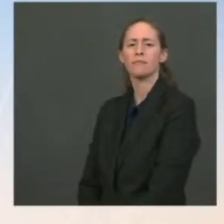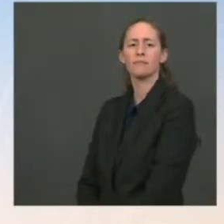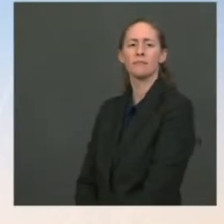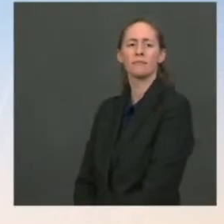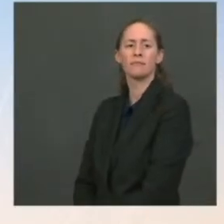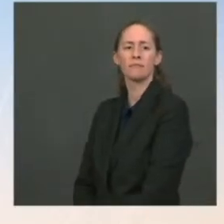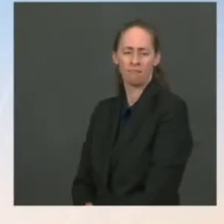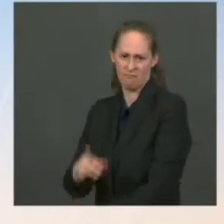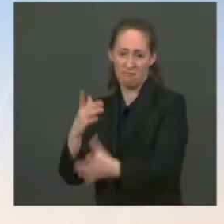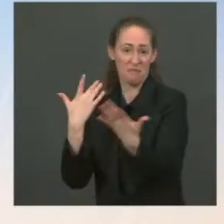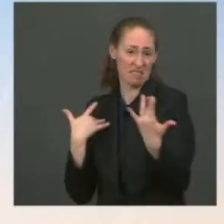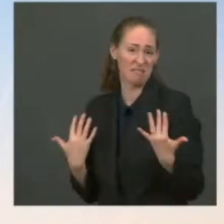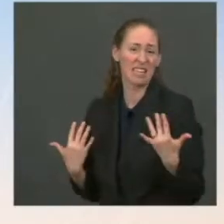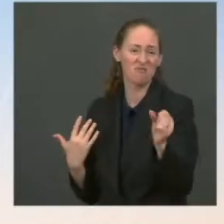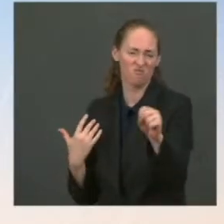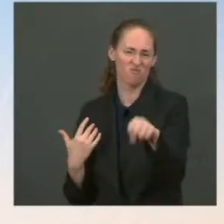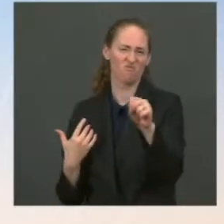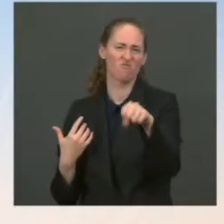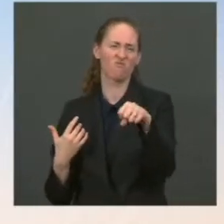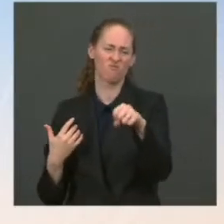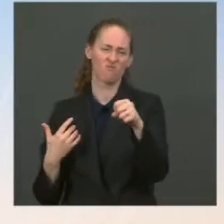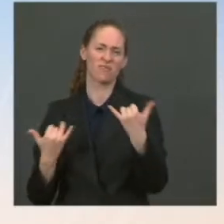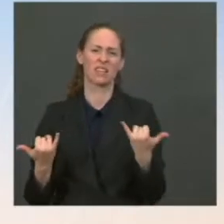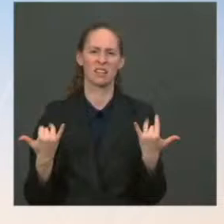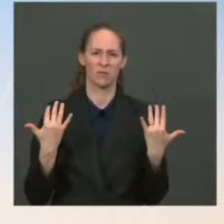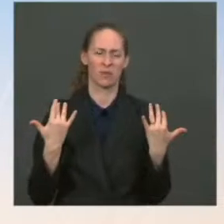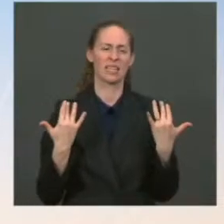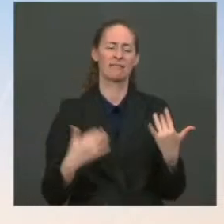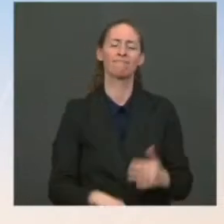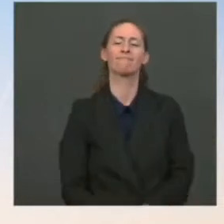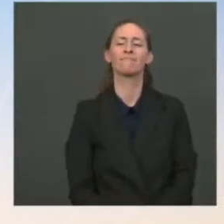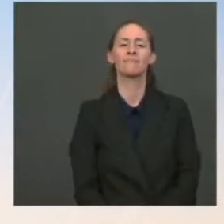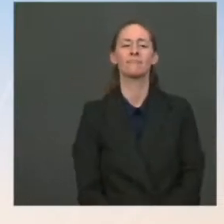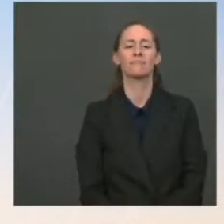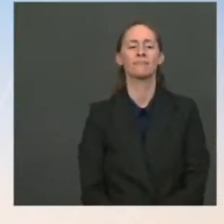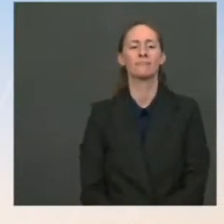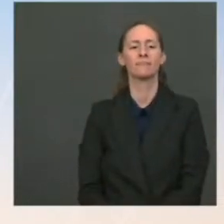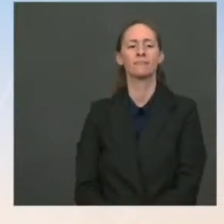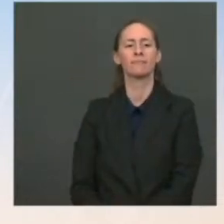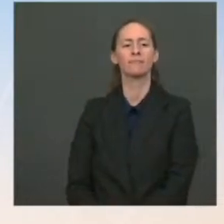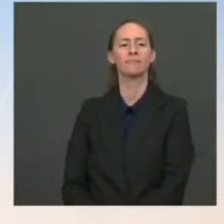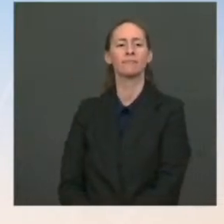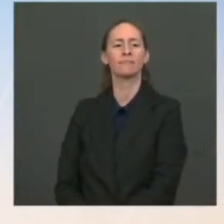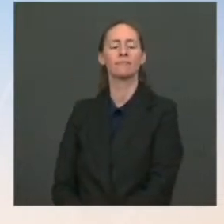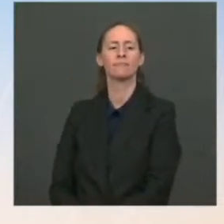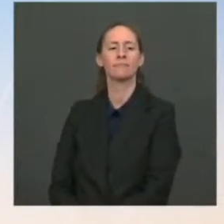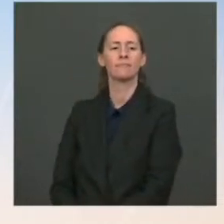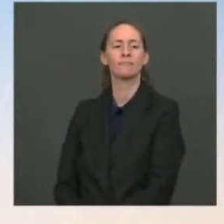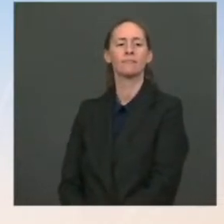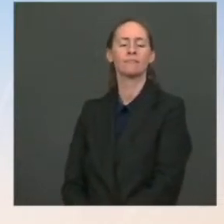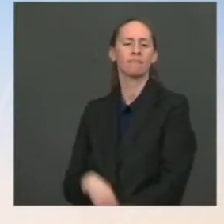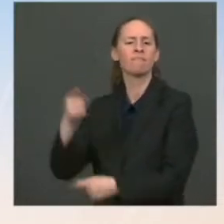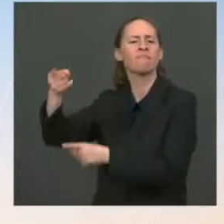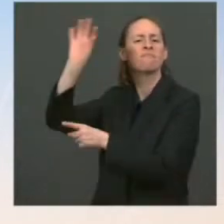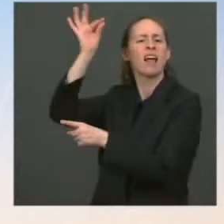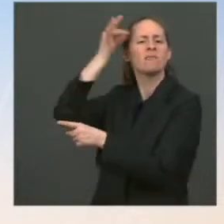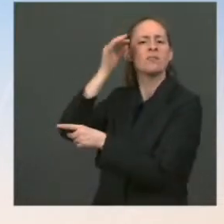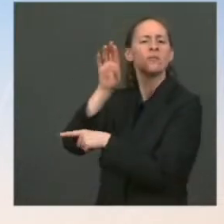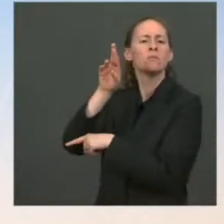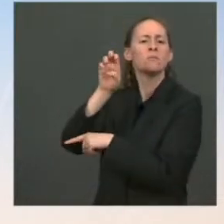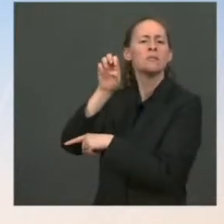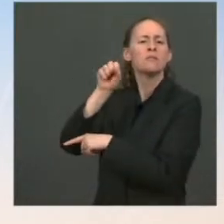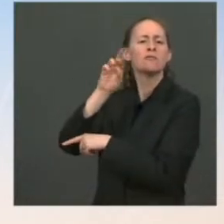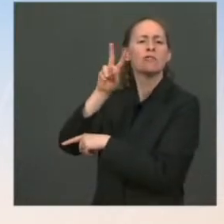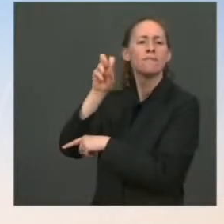a review, and we're waiting. Going back to the Fed question Yep. earlier, one of the members of the board announced his resignation today. Do you have